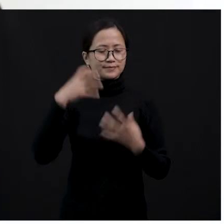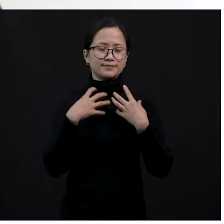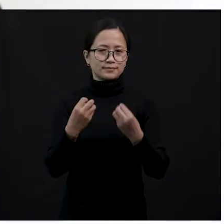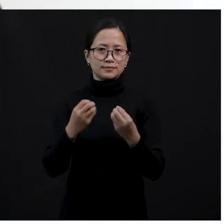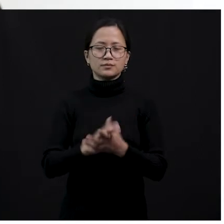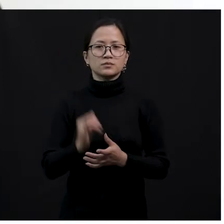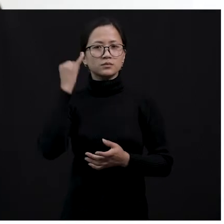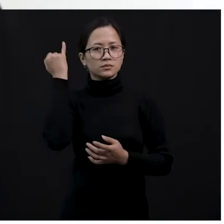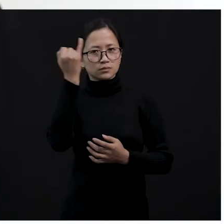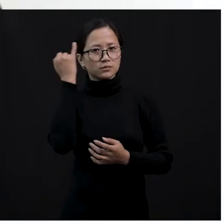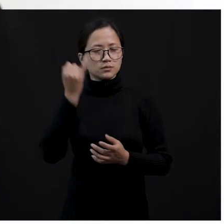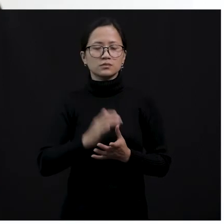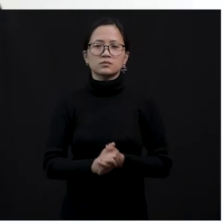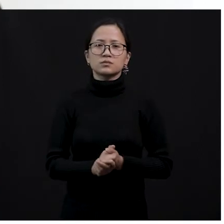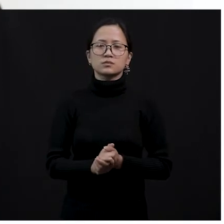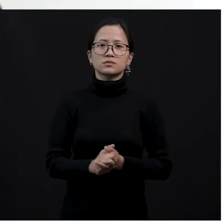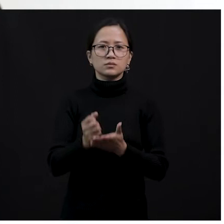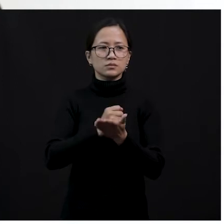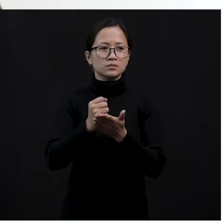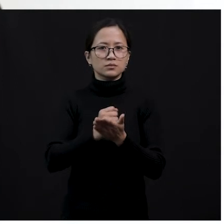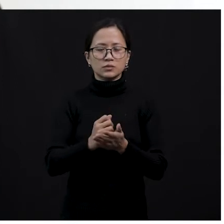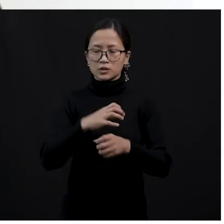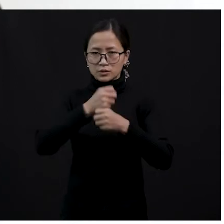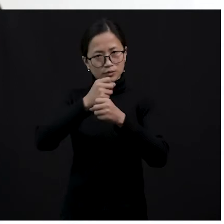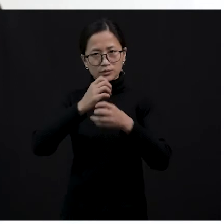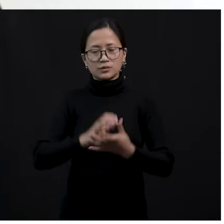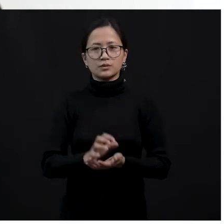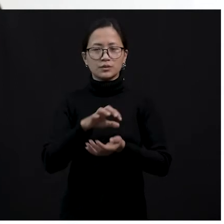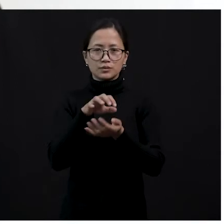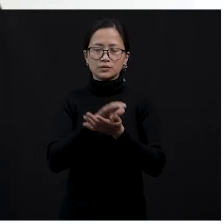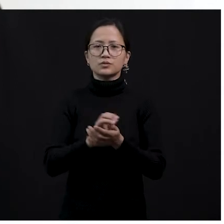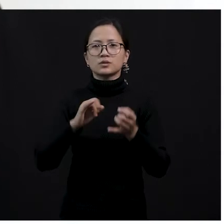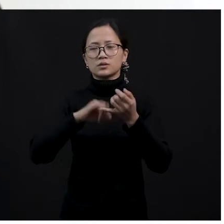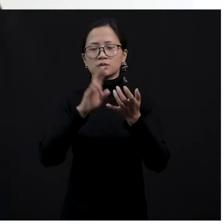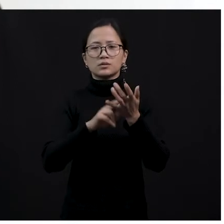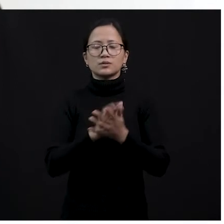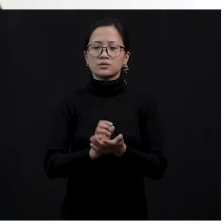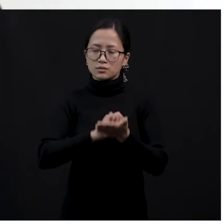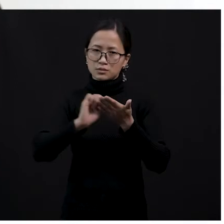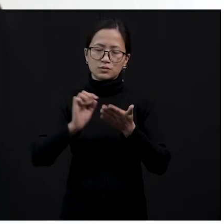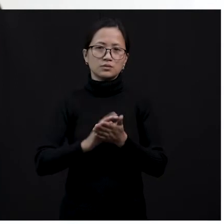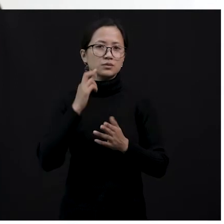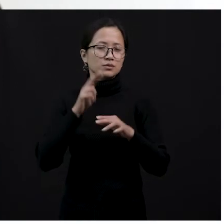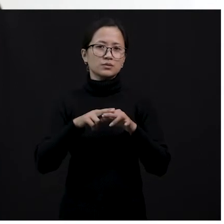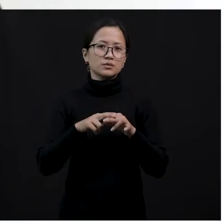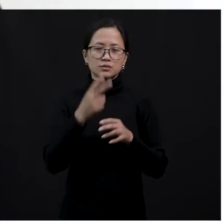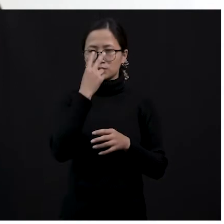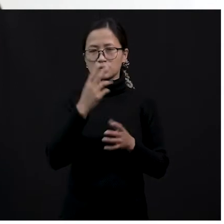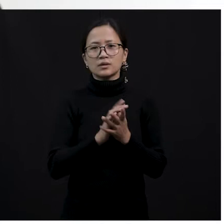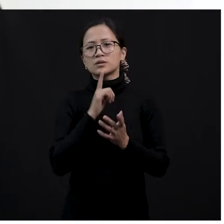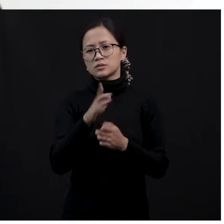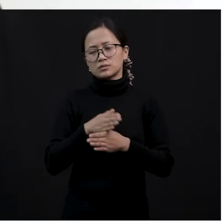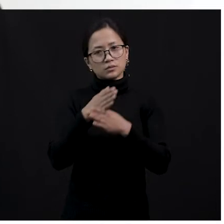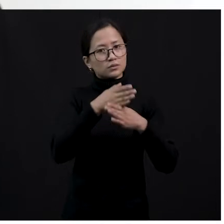it, use your imagination, and try to recreate that scene. If you want to write it, you may. If you want to say it